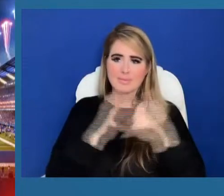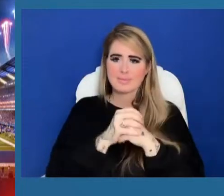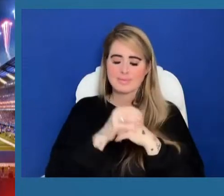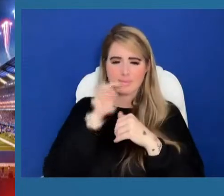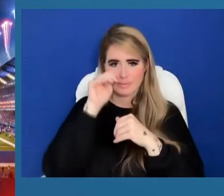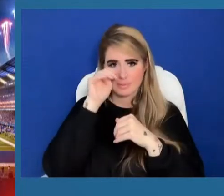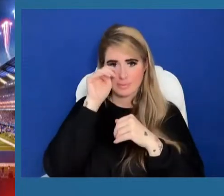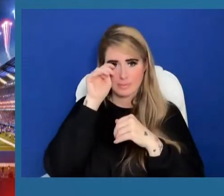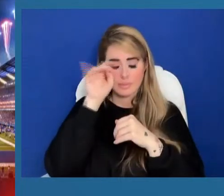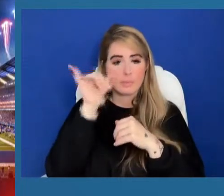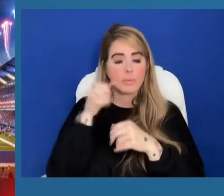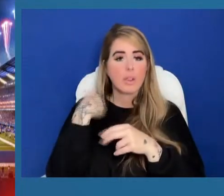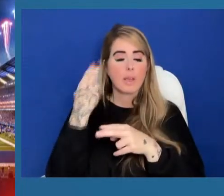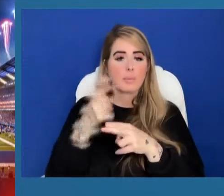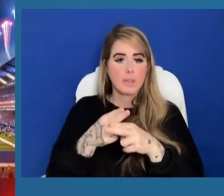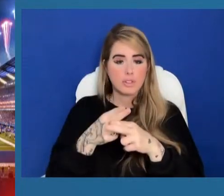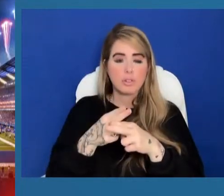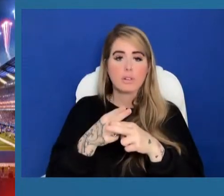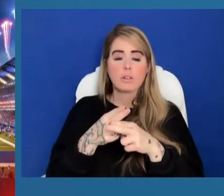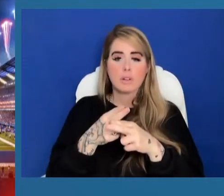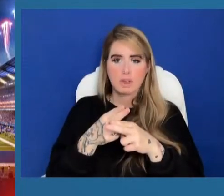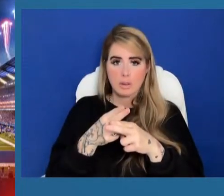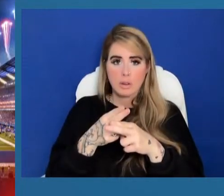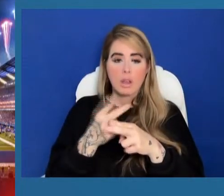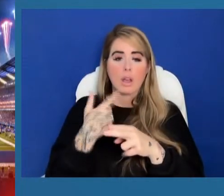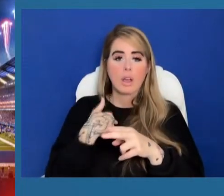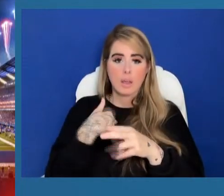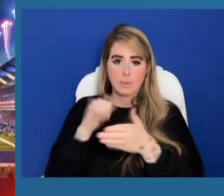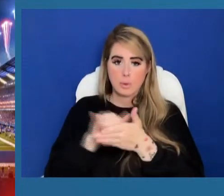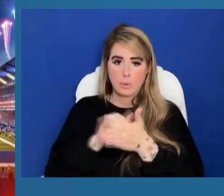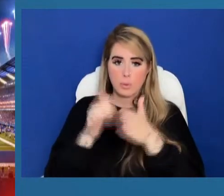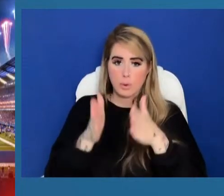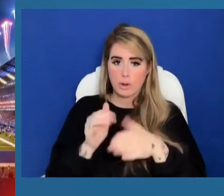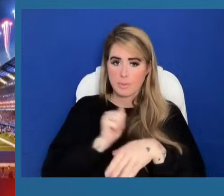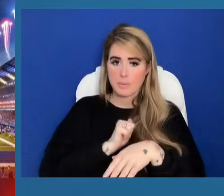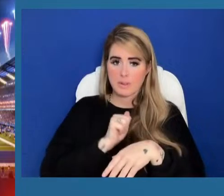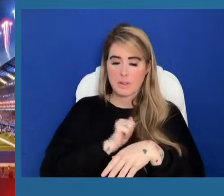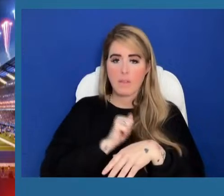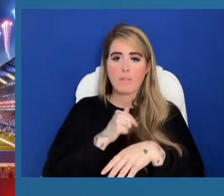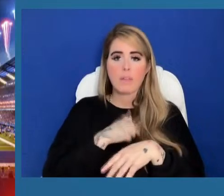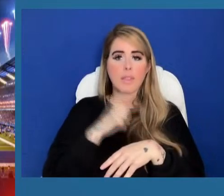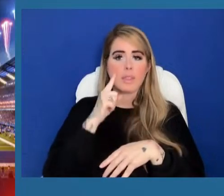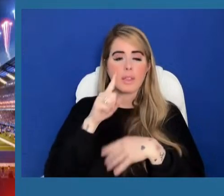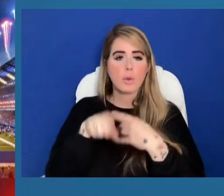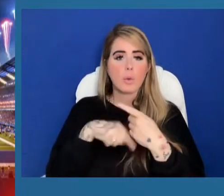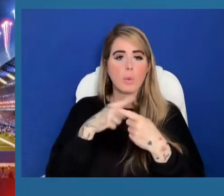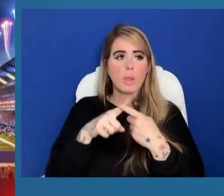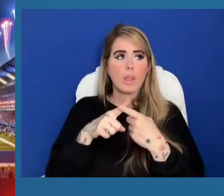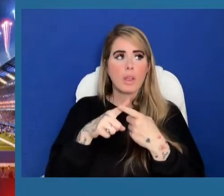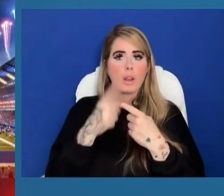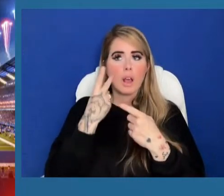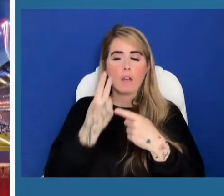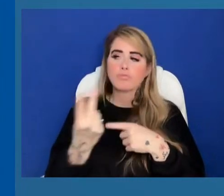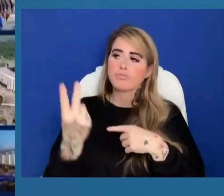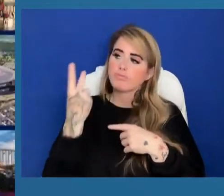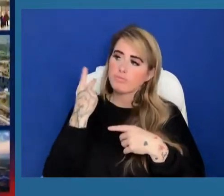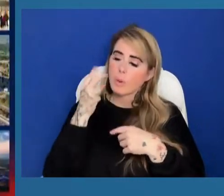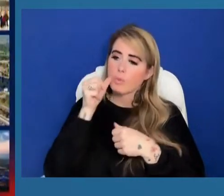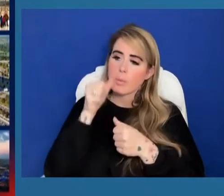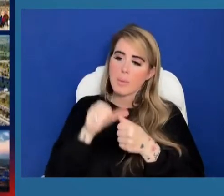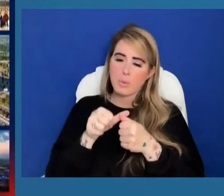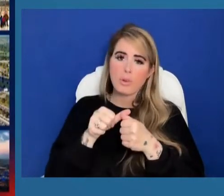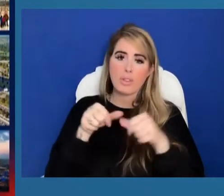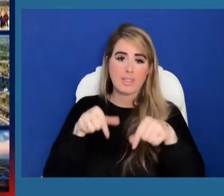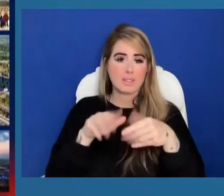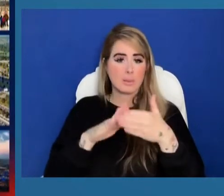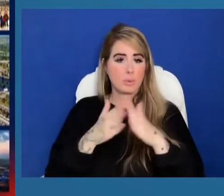As I mentioned, I'm a Western New Yorker myself, and I think when I think back about the importance of this